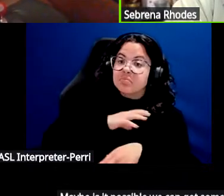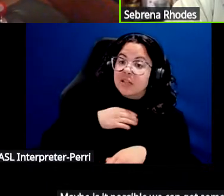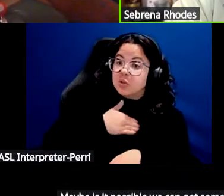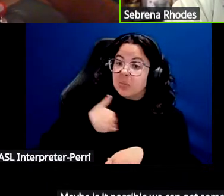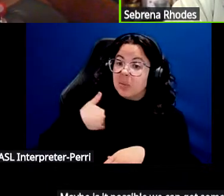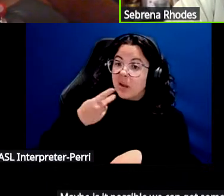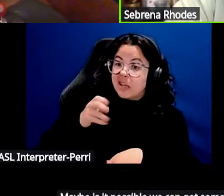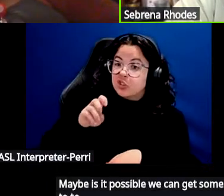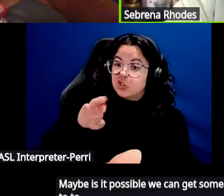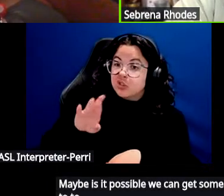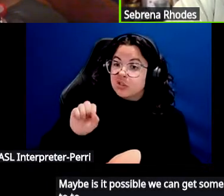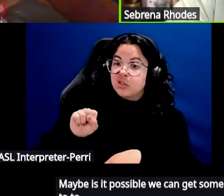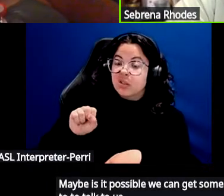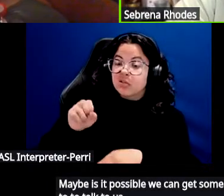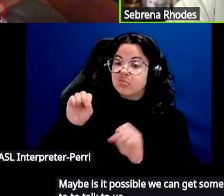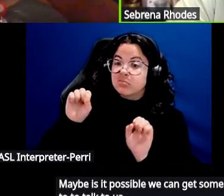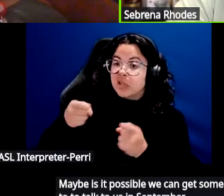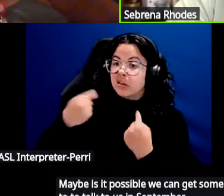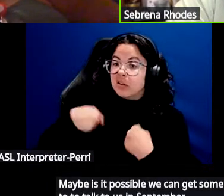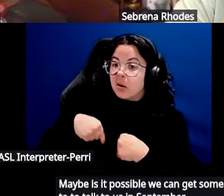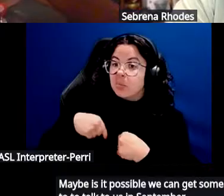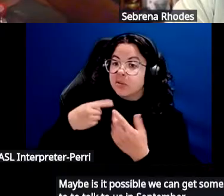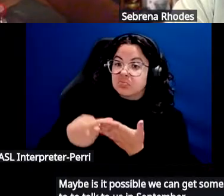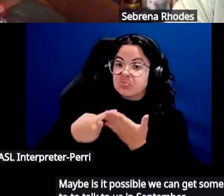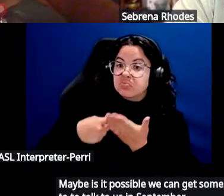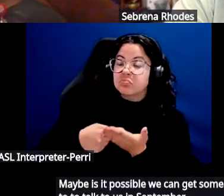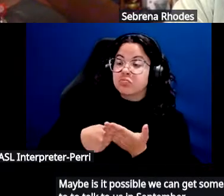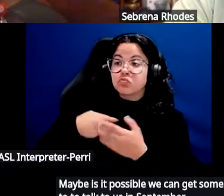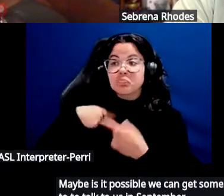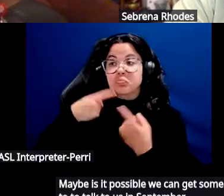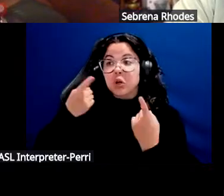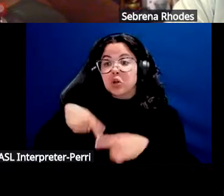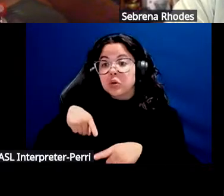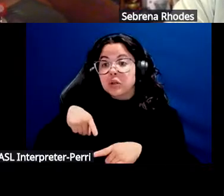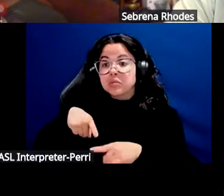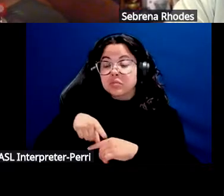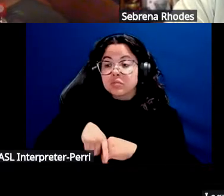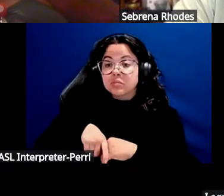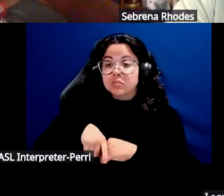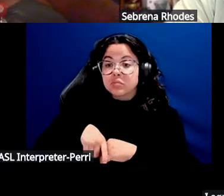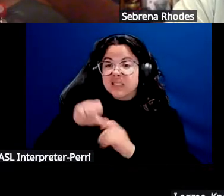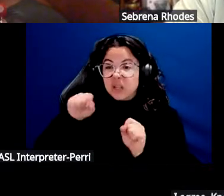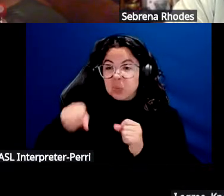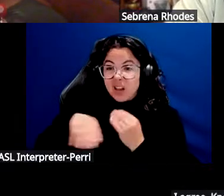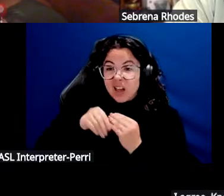to talk to us in September? I agree. Can we note that, Andy, for September?